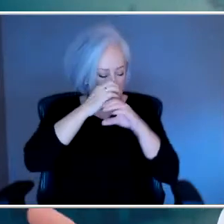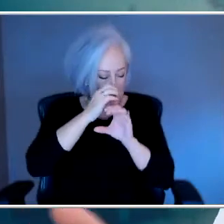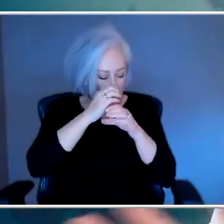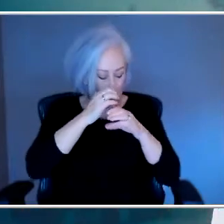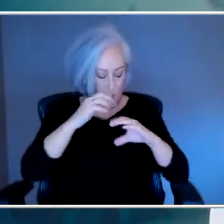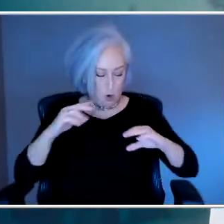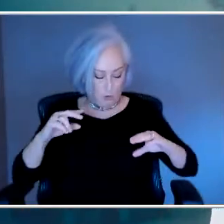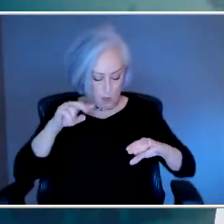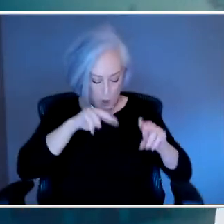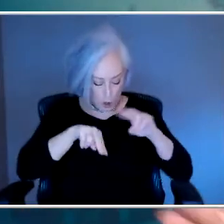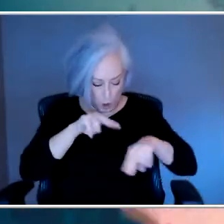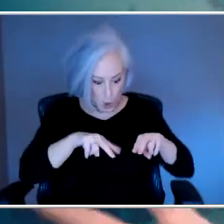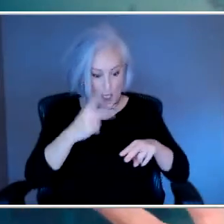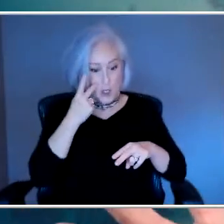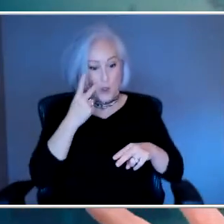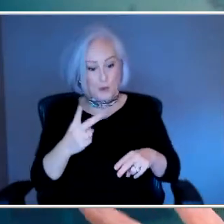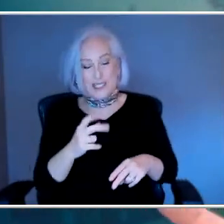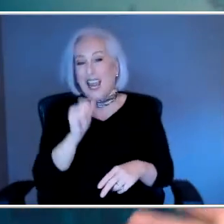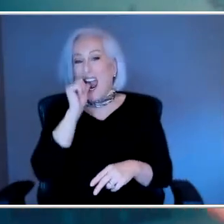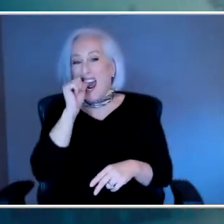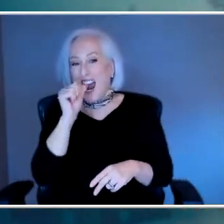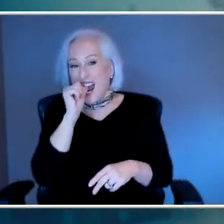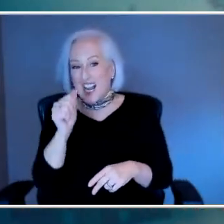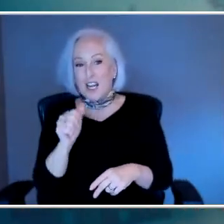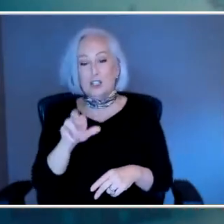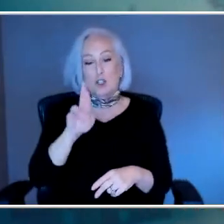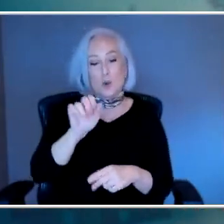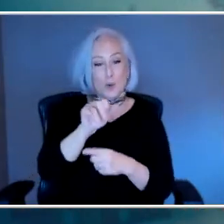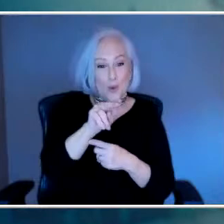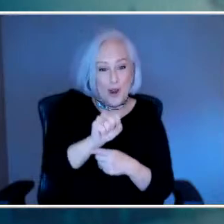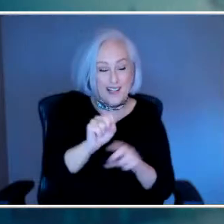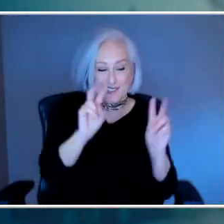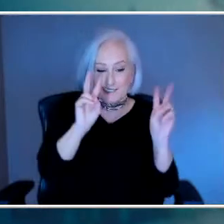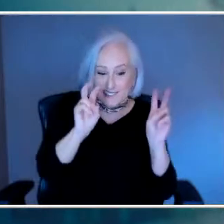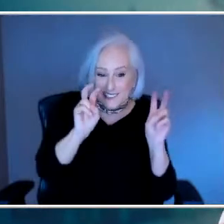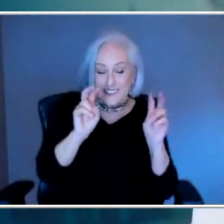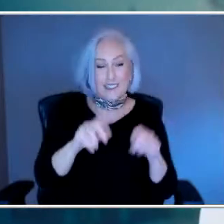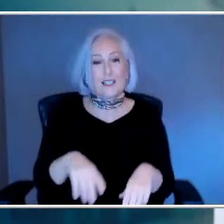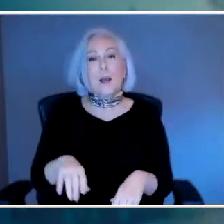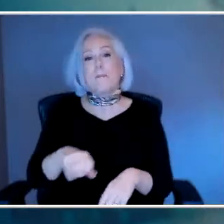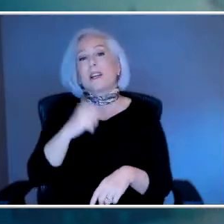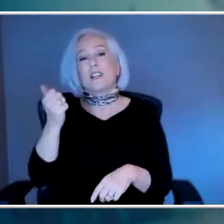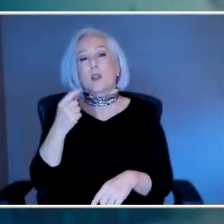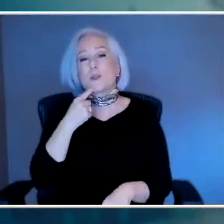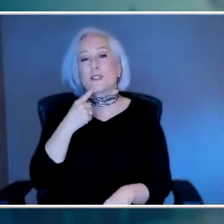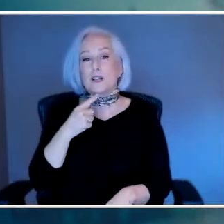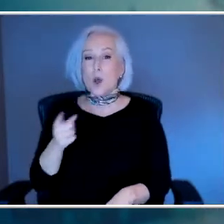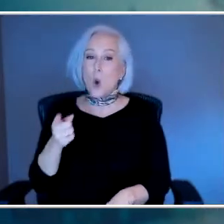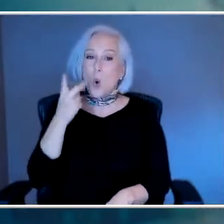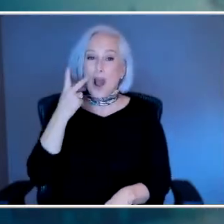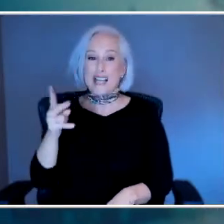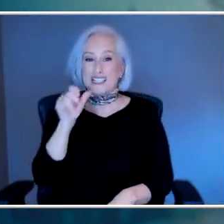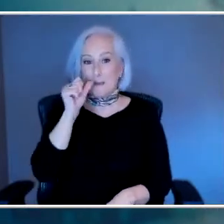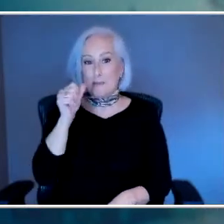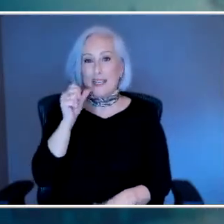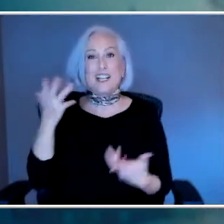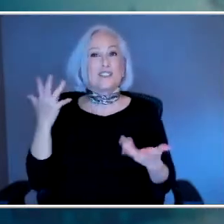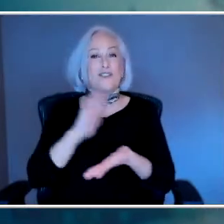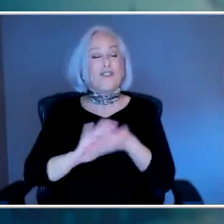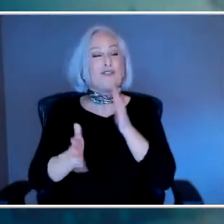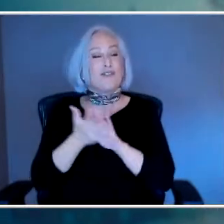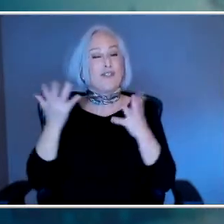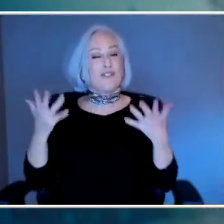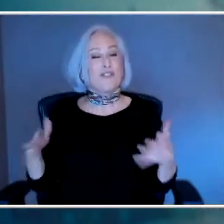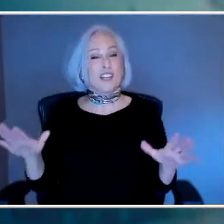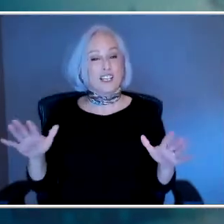peanuts and raisins, where an average pathologist may say, oh, I see peanuts, I'm done, and here's my report. And then that